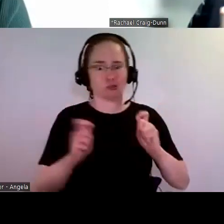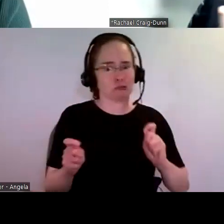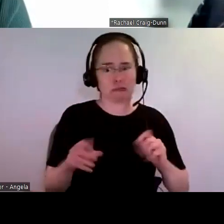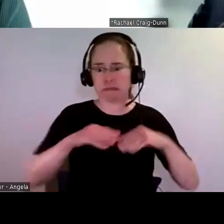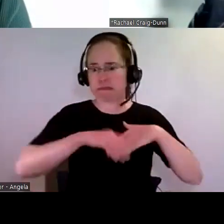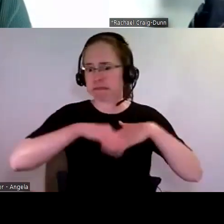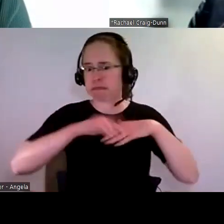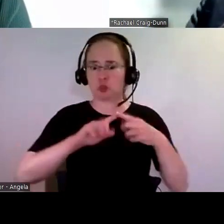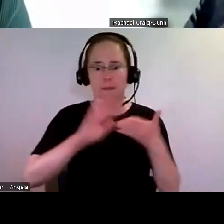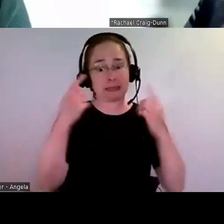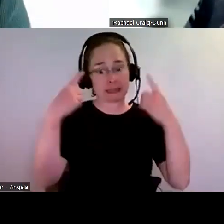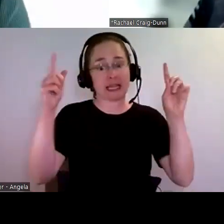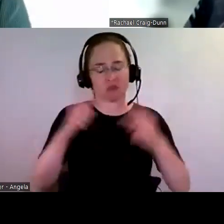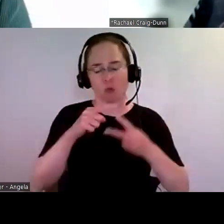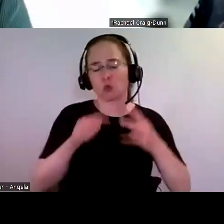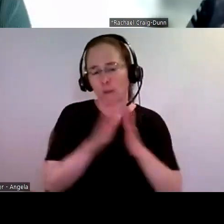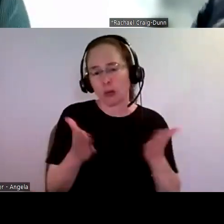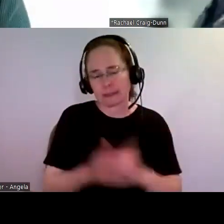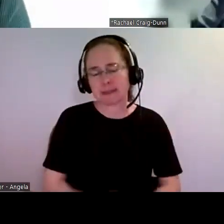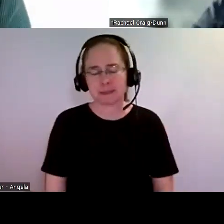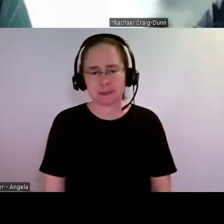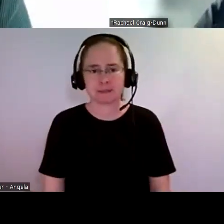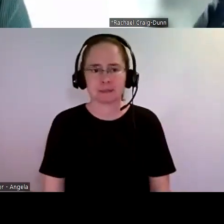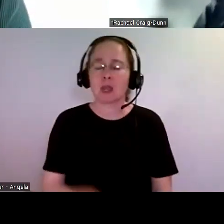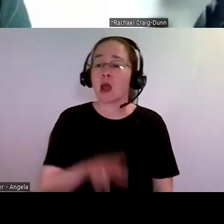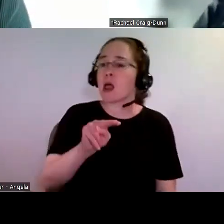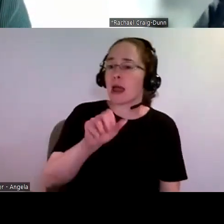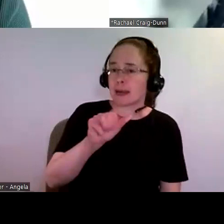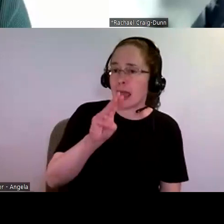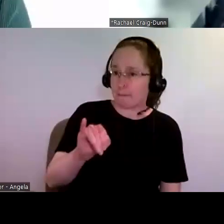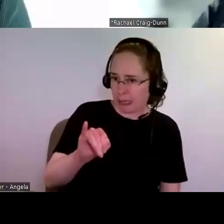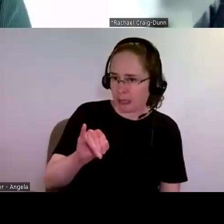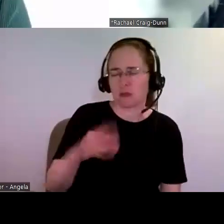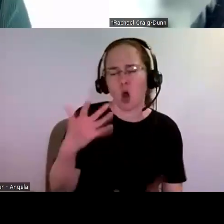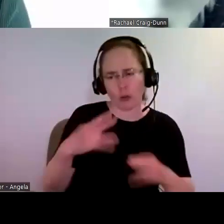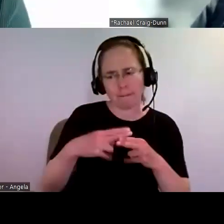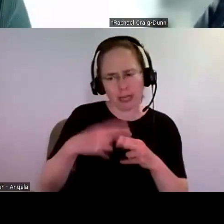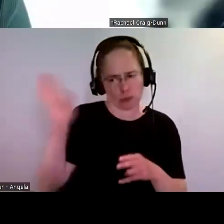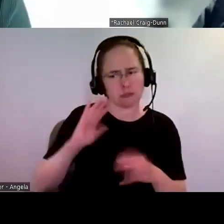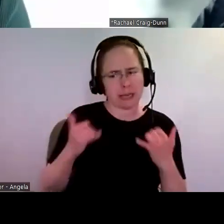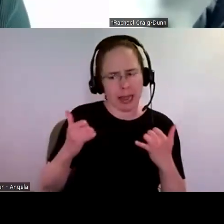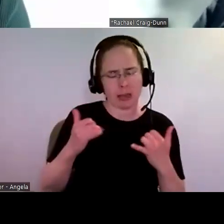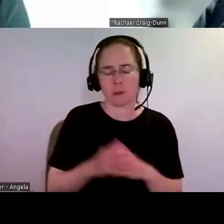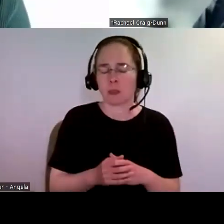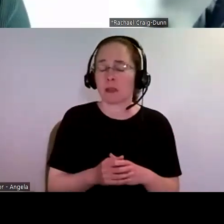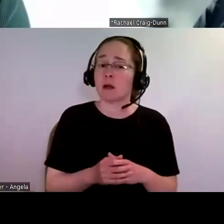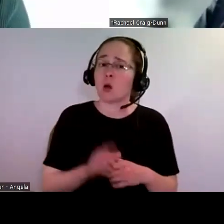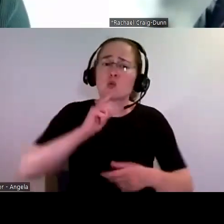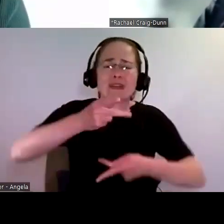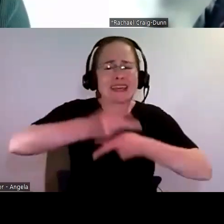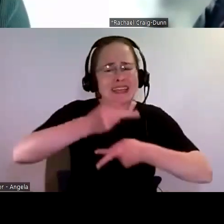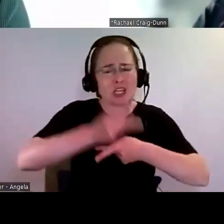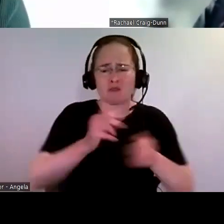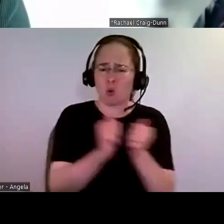to be successful. So thank you. NAMI is another good one. It's been mentioned earlier today. I would just be really careful of